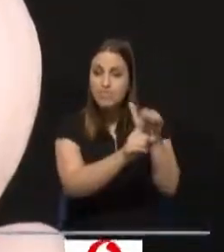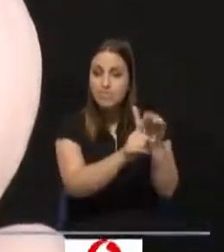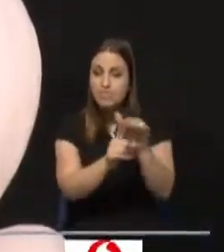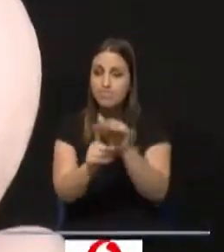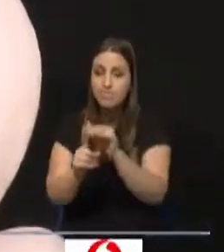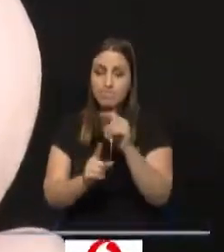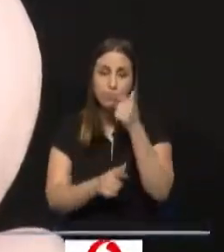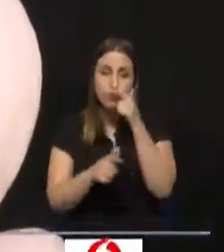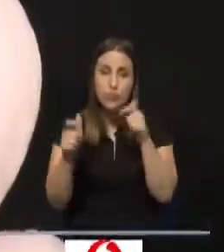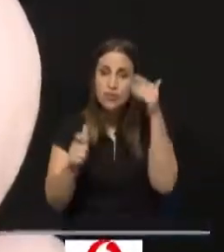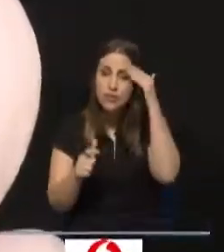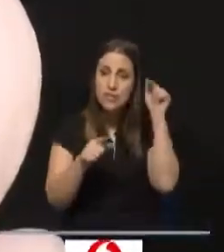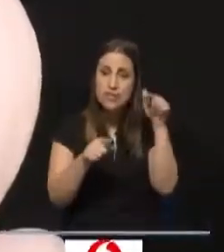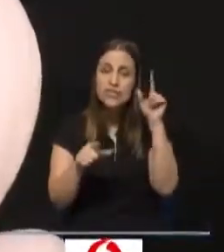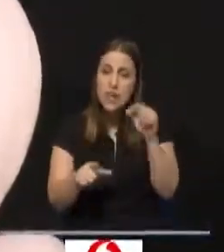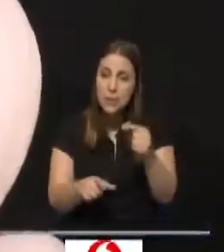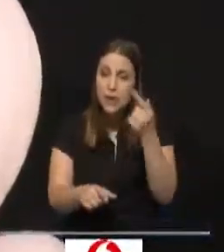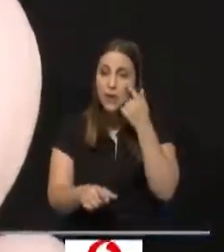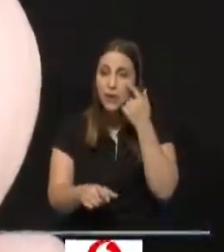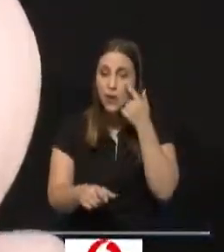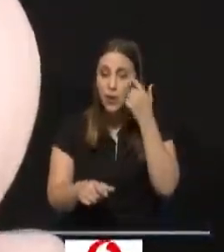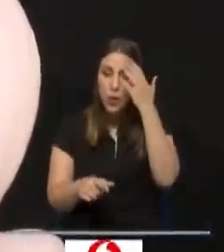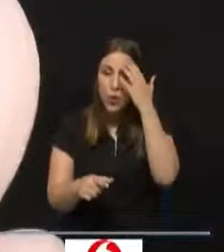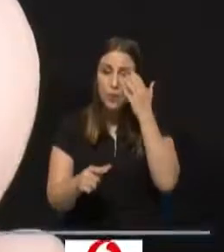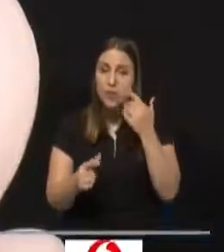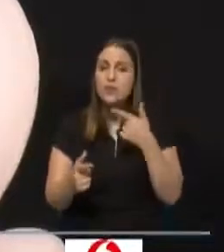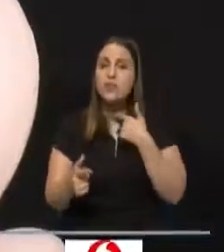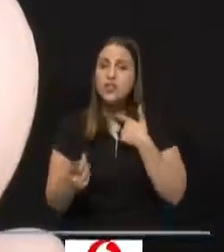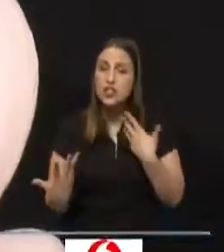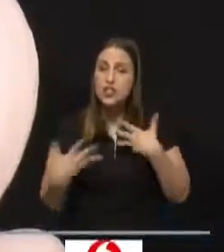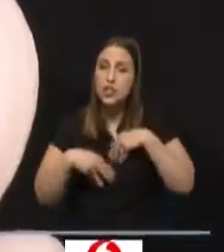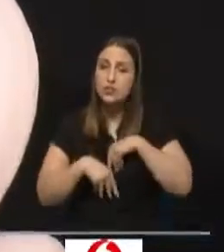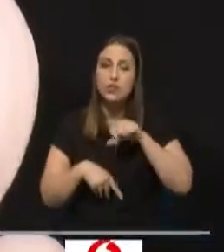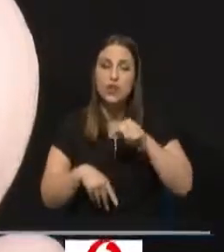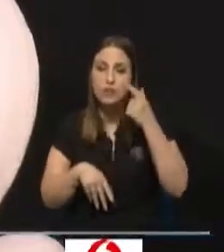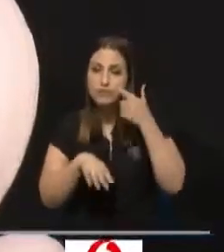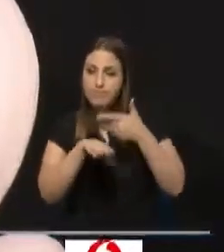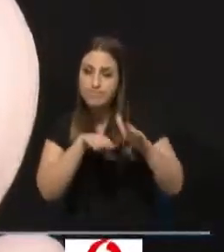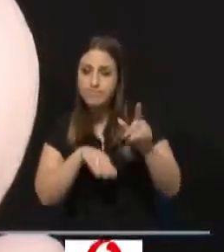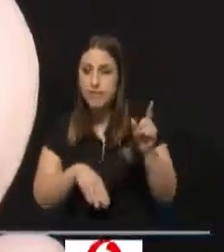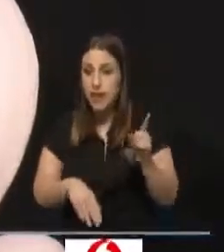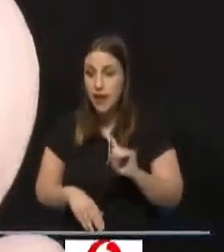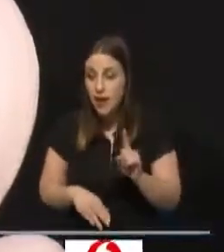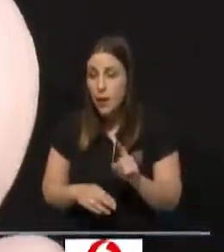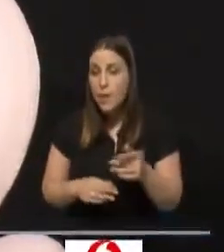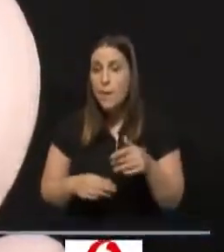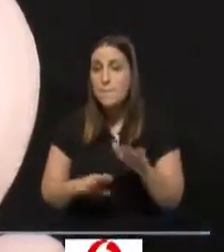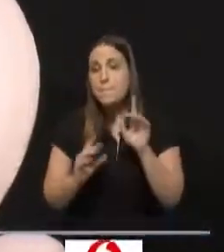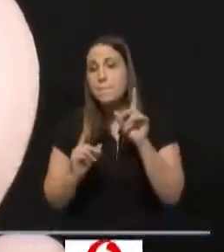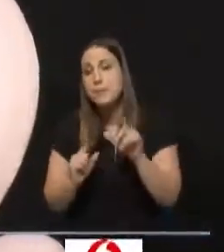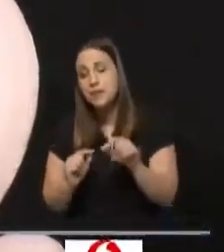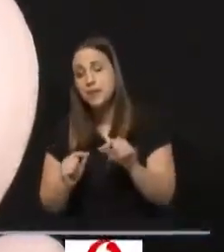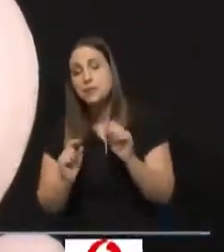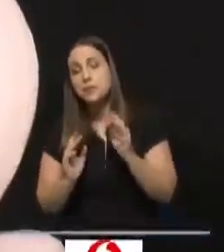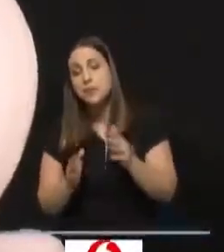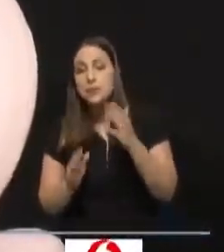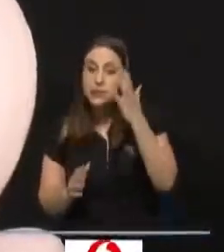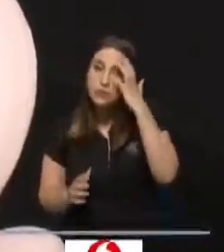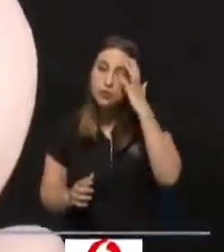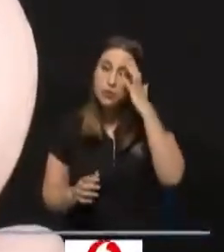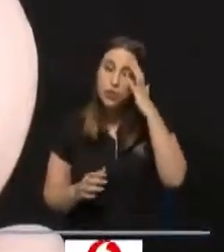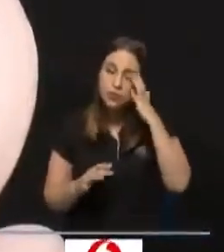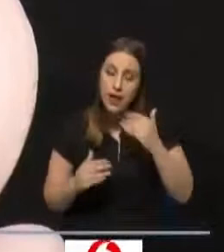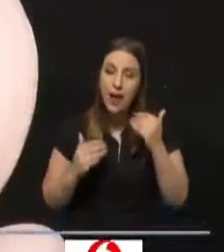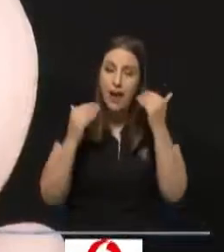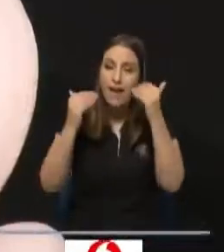we have to get the population to develop digital competences and not to be excluded,